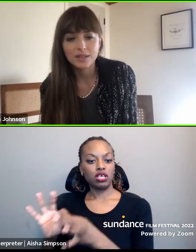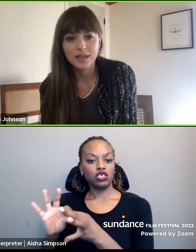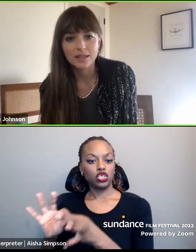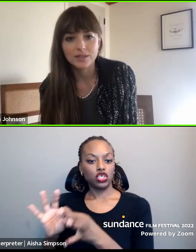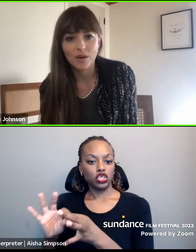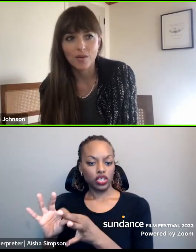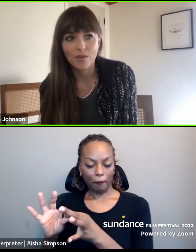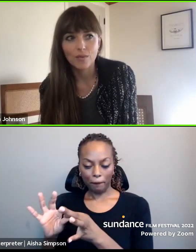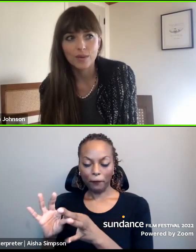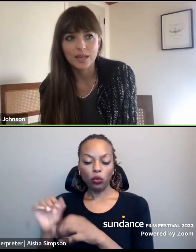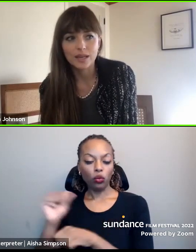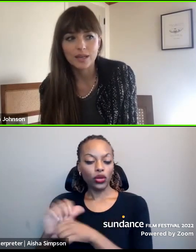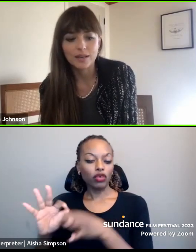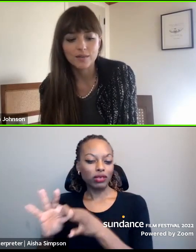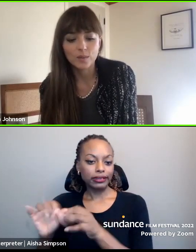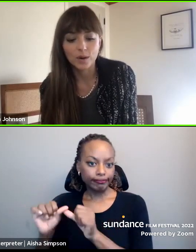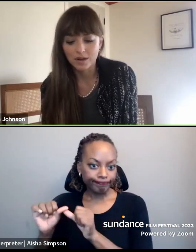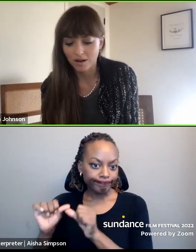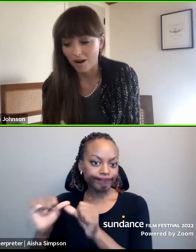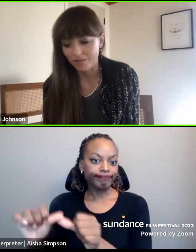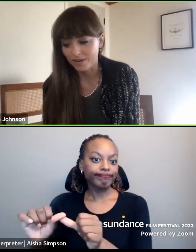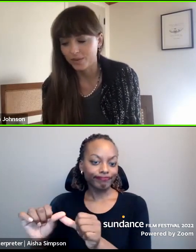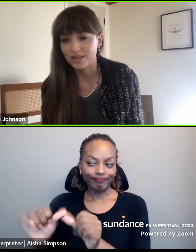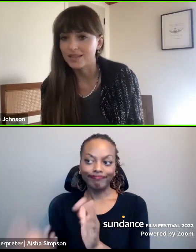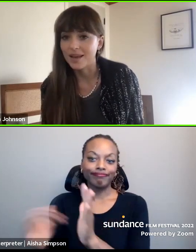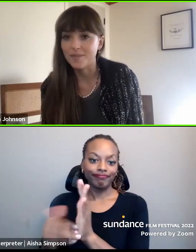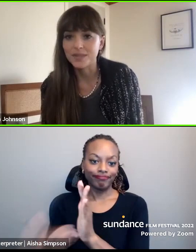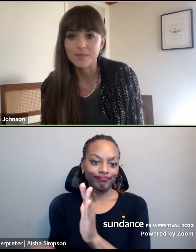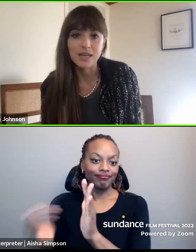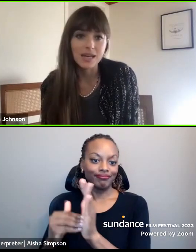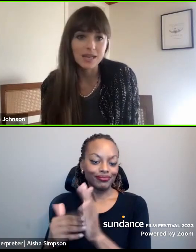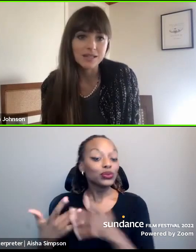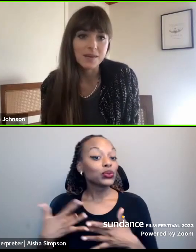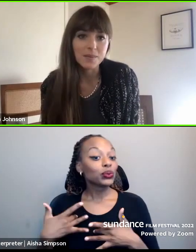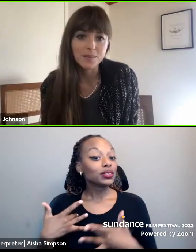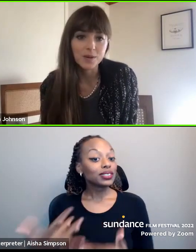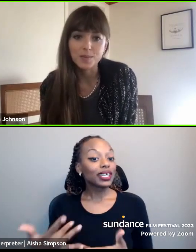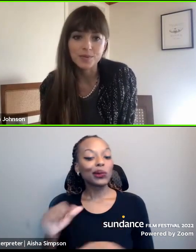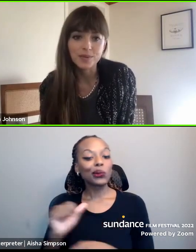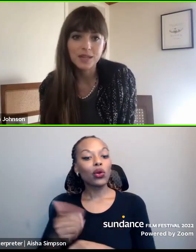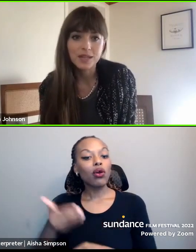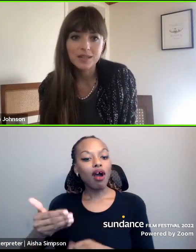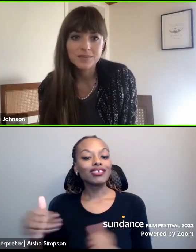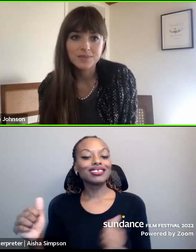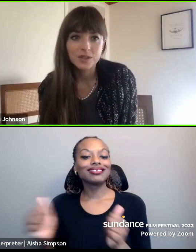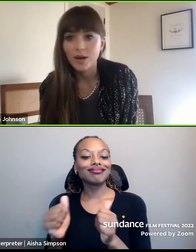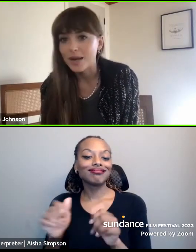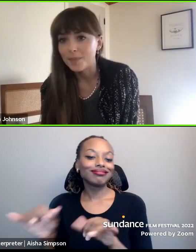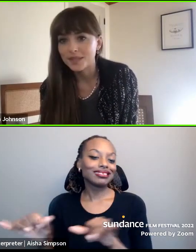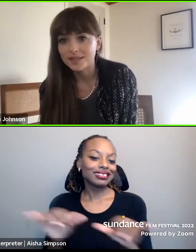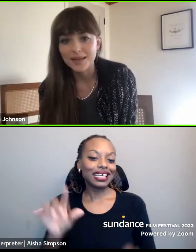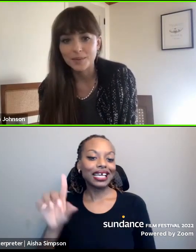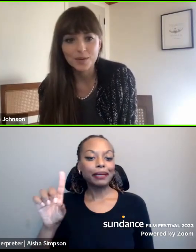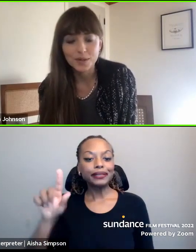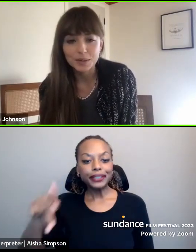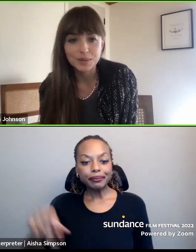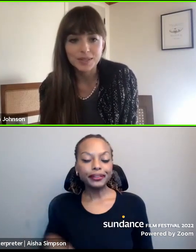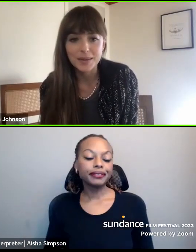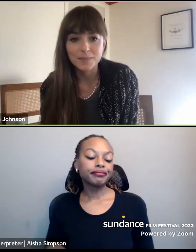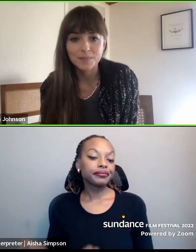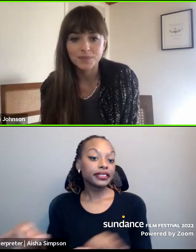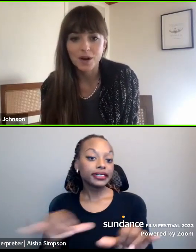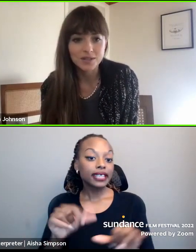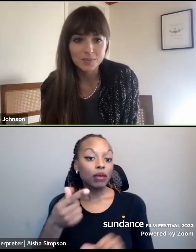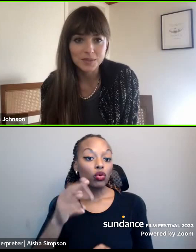recycled. And so we work often with the same DP, same group of grips, same